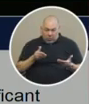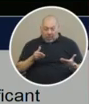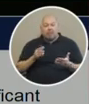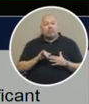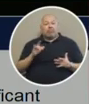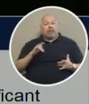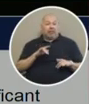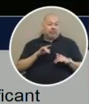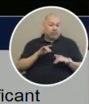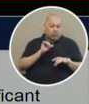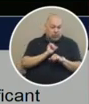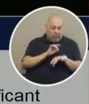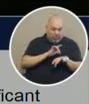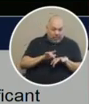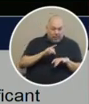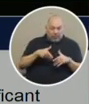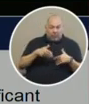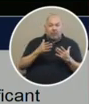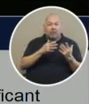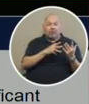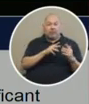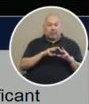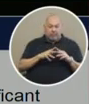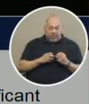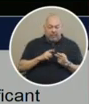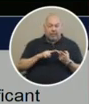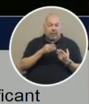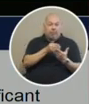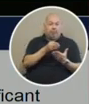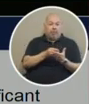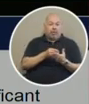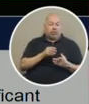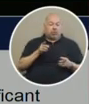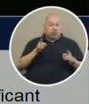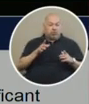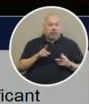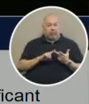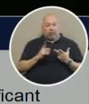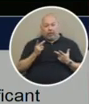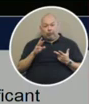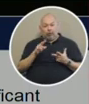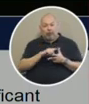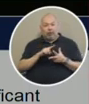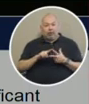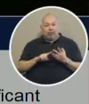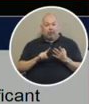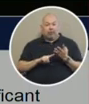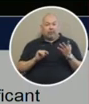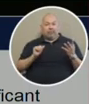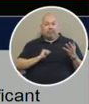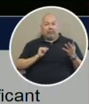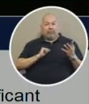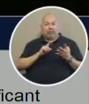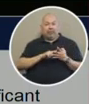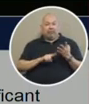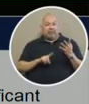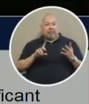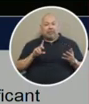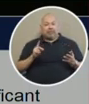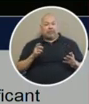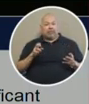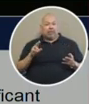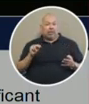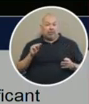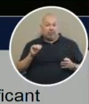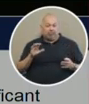of a vacancy, it goes through our committee, which includes the budget director, our HR director, myself, and Dion Mack, the Deputy City